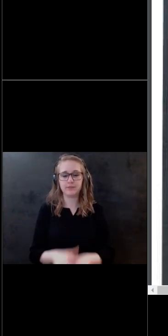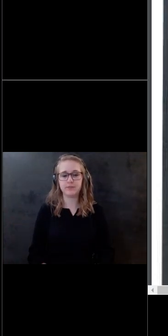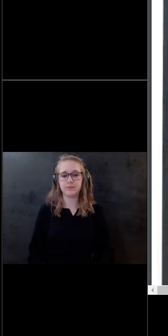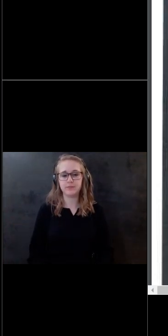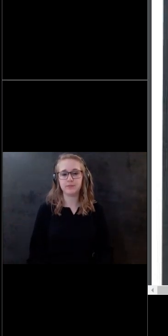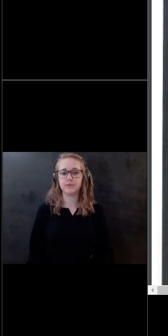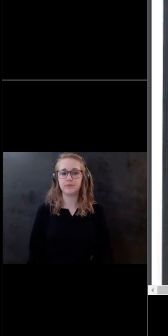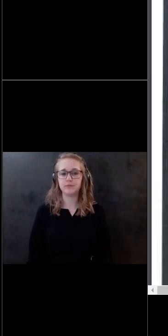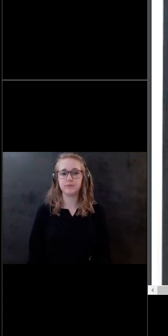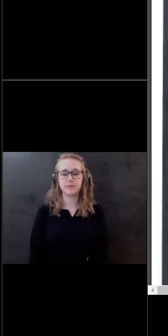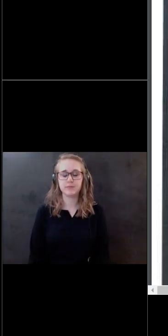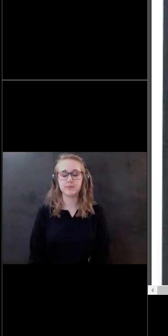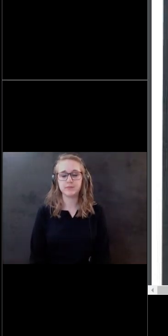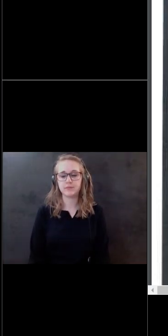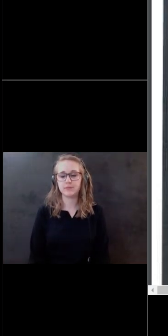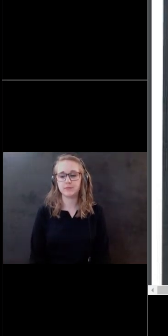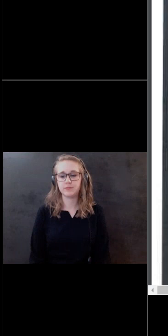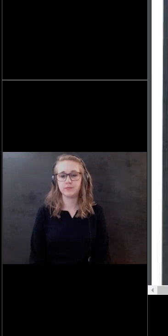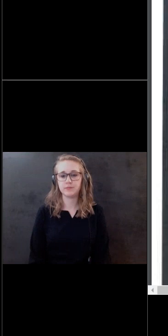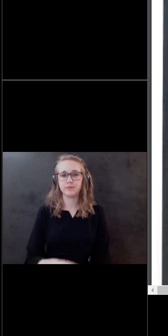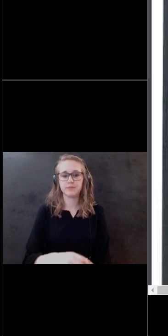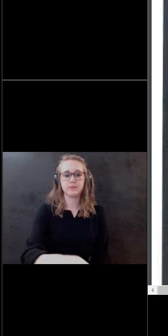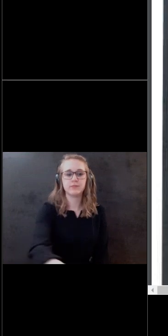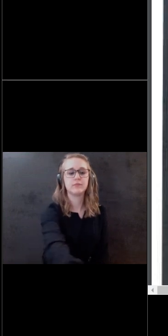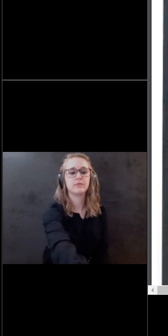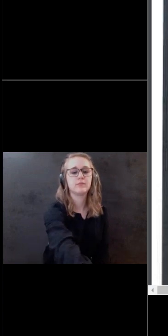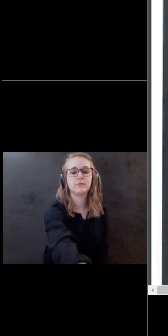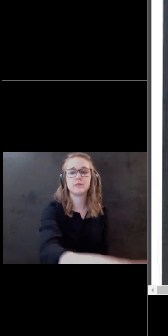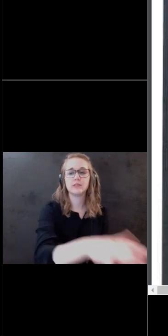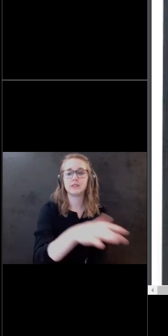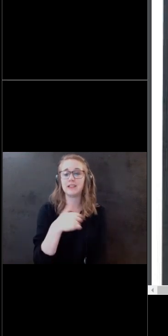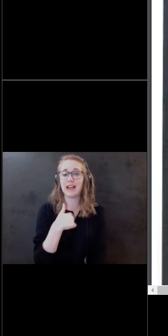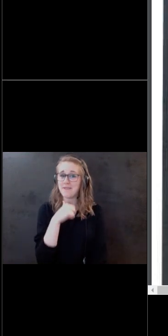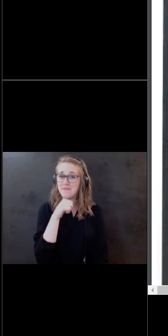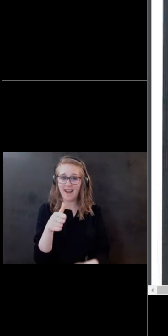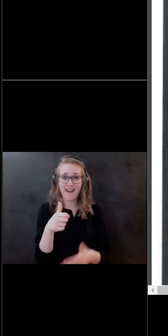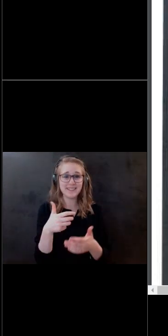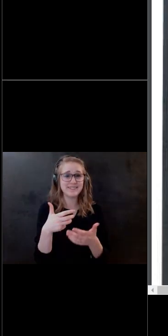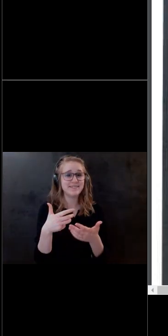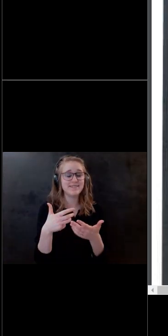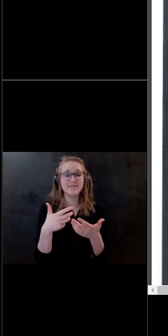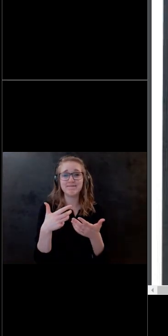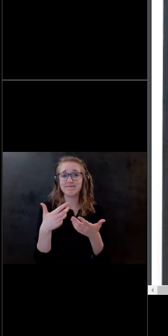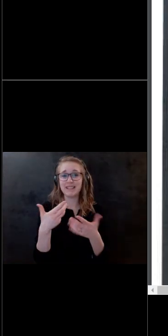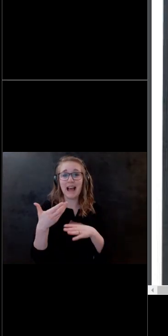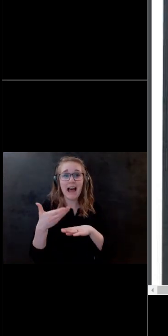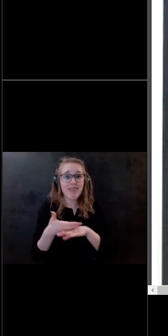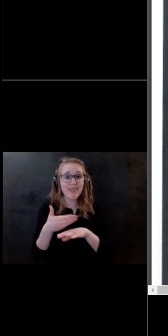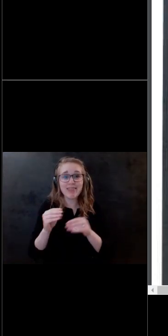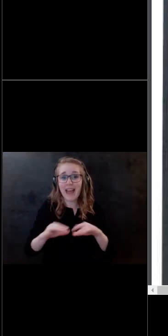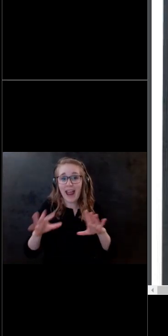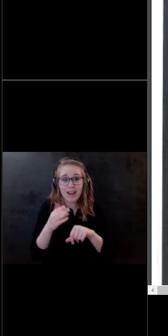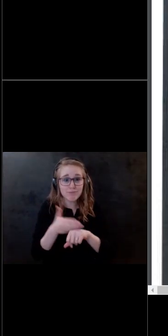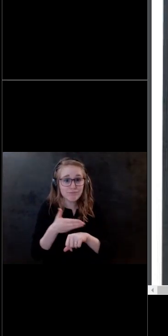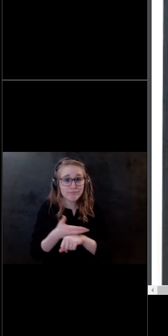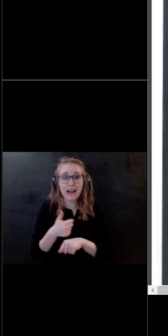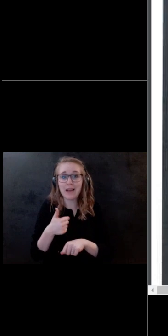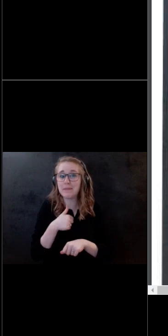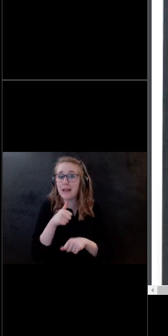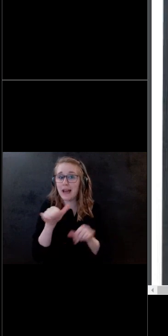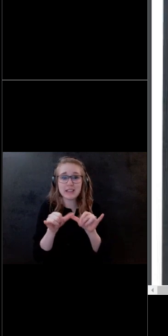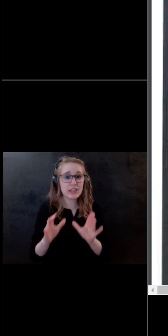in the recent year. So I'm not a landscaper, I'm not an engineer, but I would like to